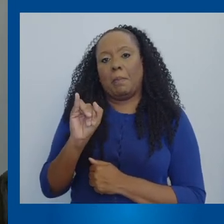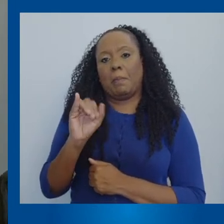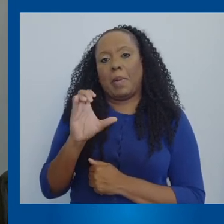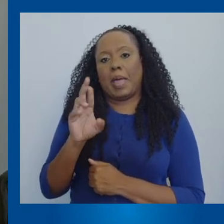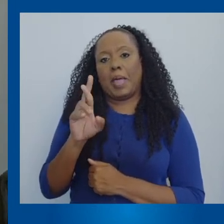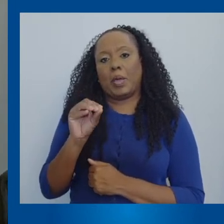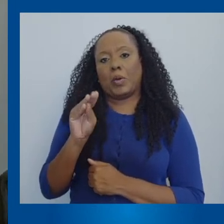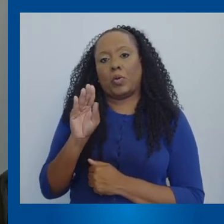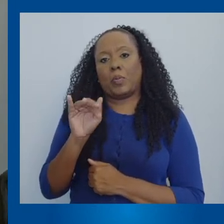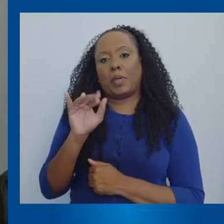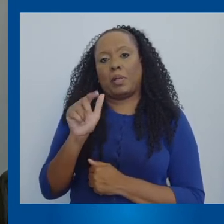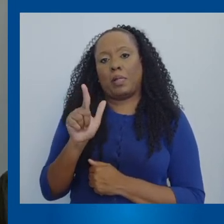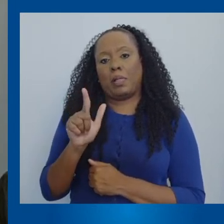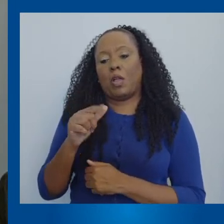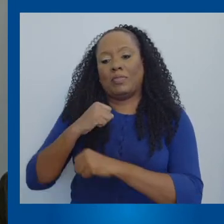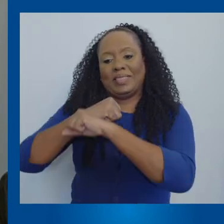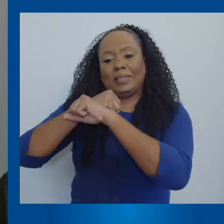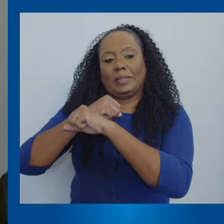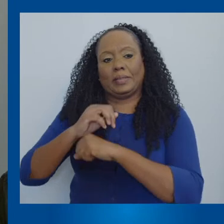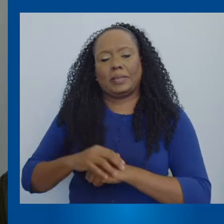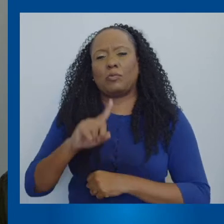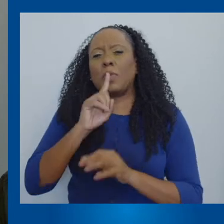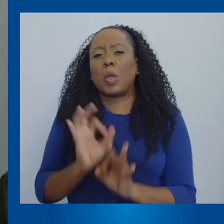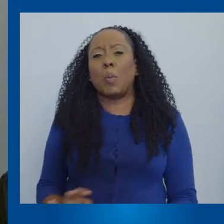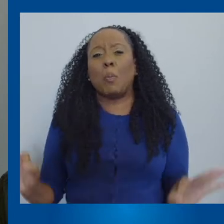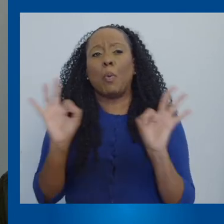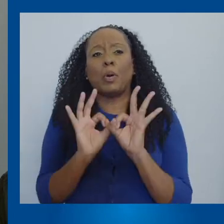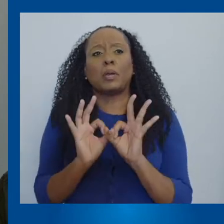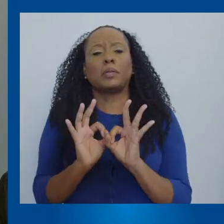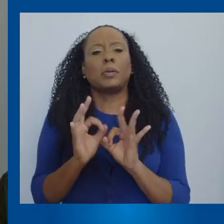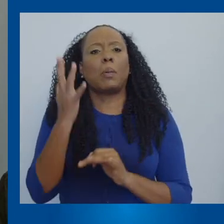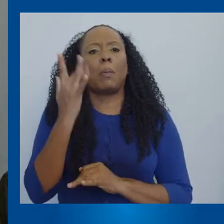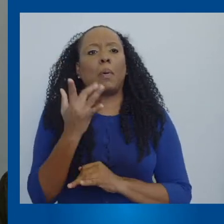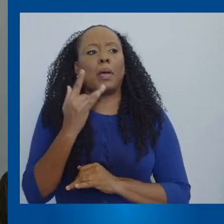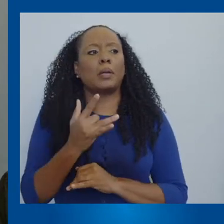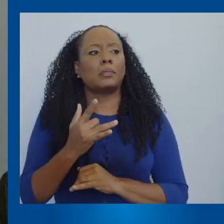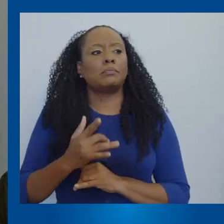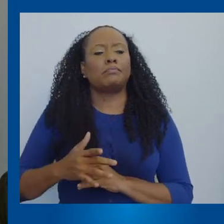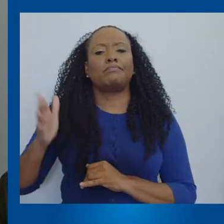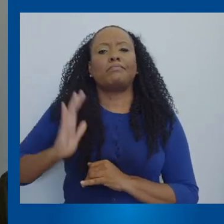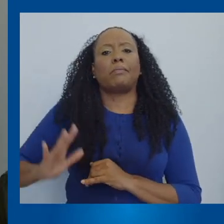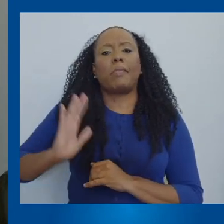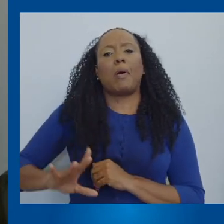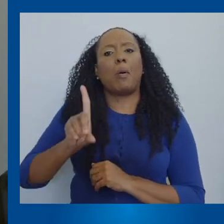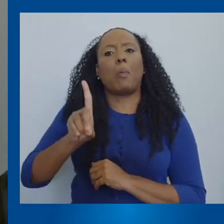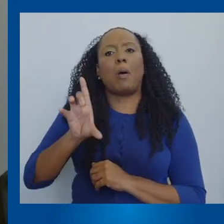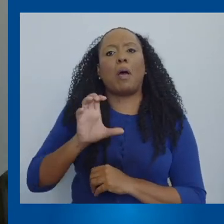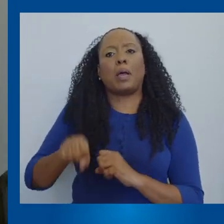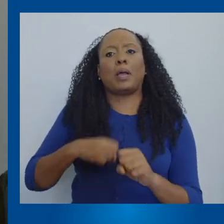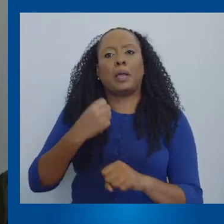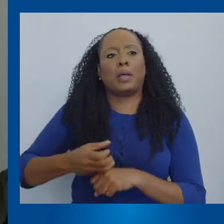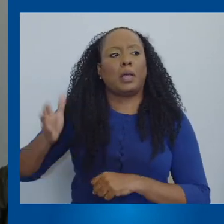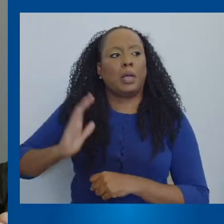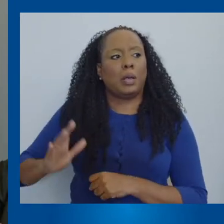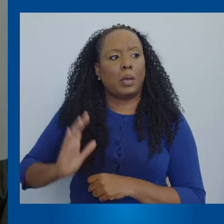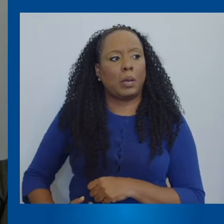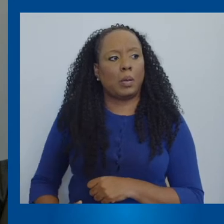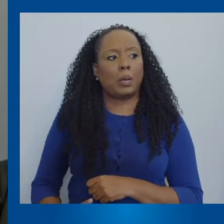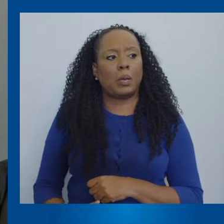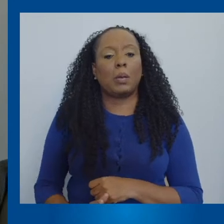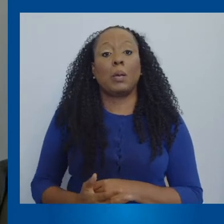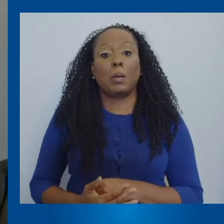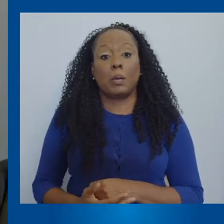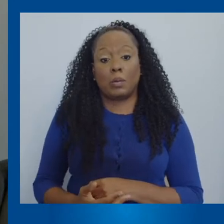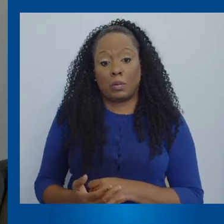all. Almost 100 years ago, it has been since Alexander Fleming found mold growing in a petri